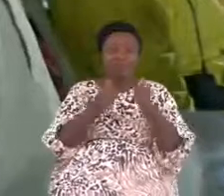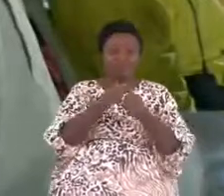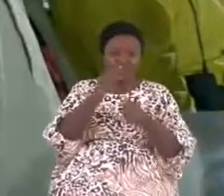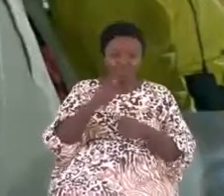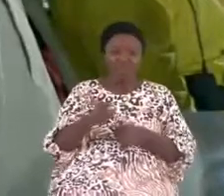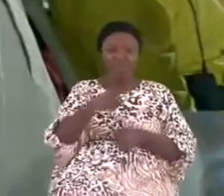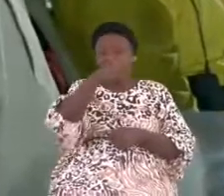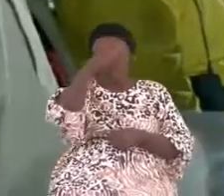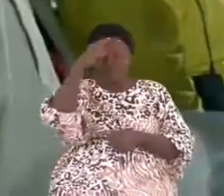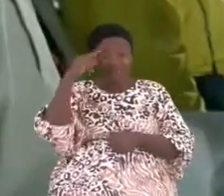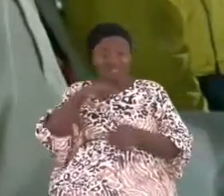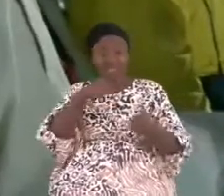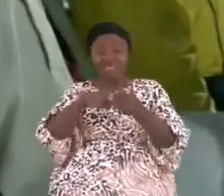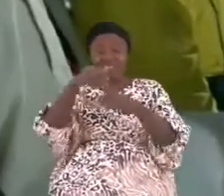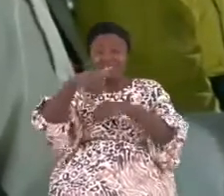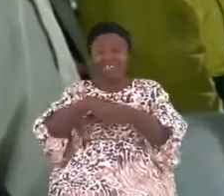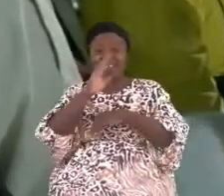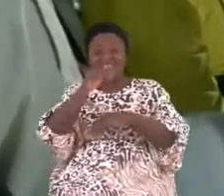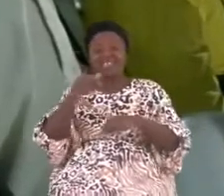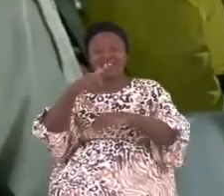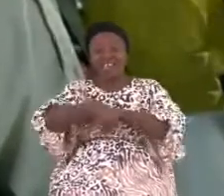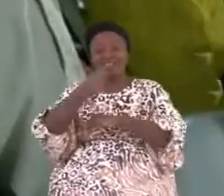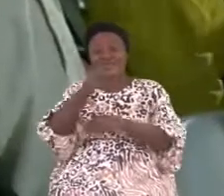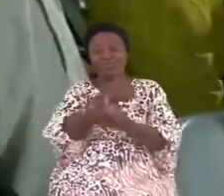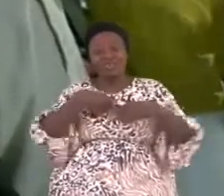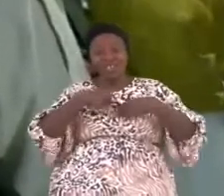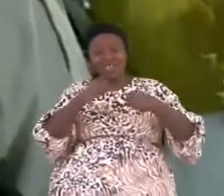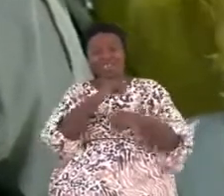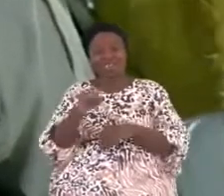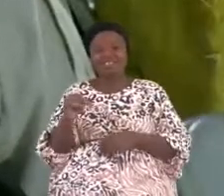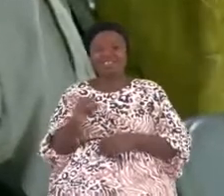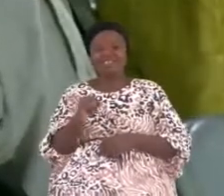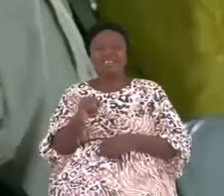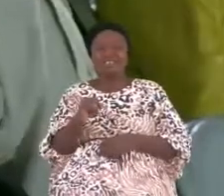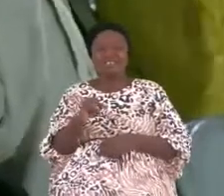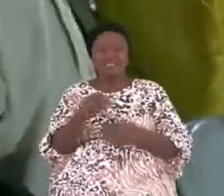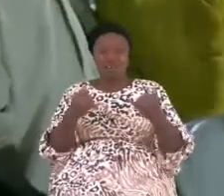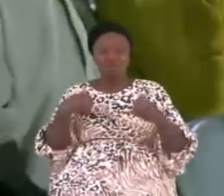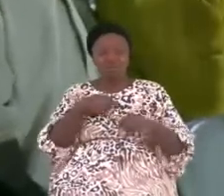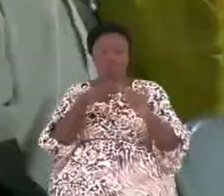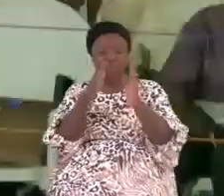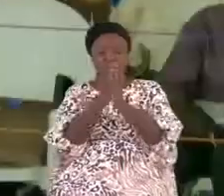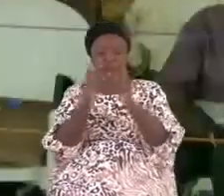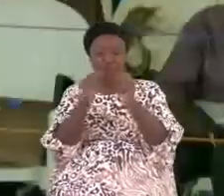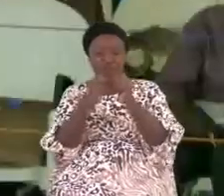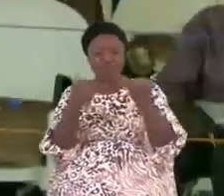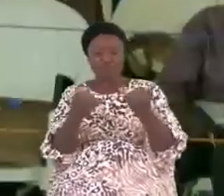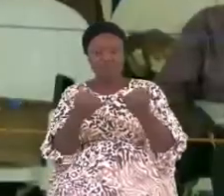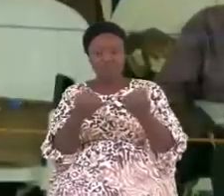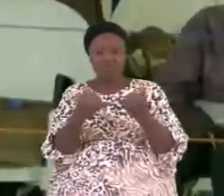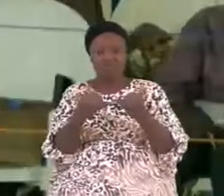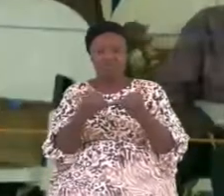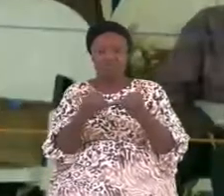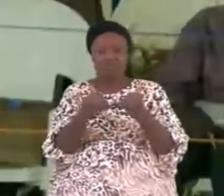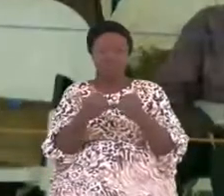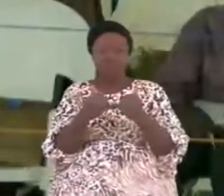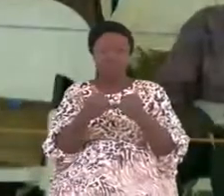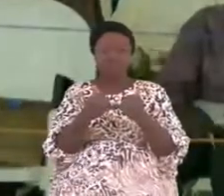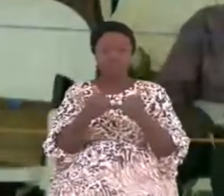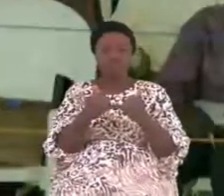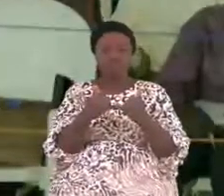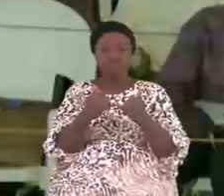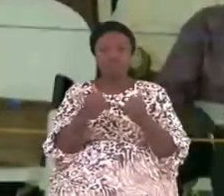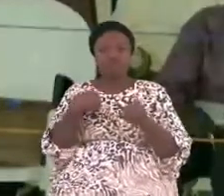Tonight is the night of your healing. It's about and eyes closed.